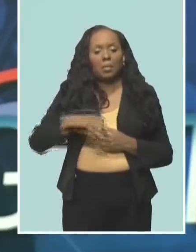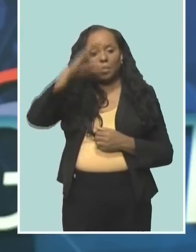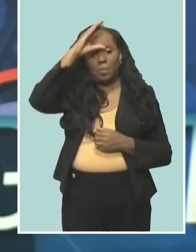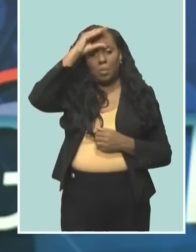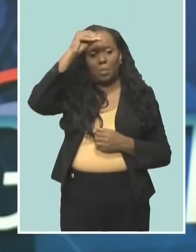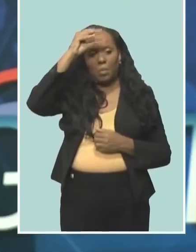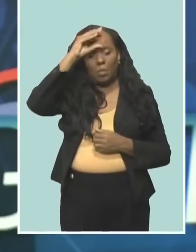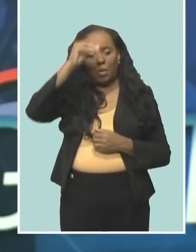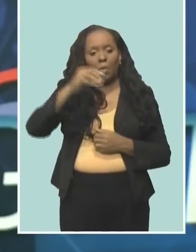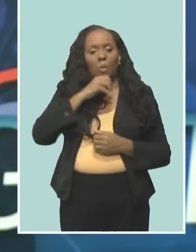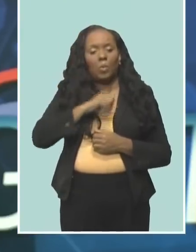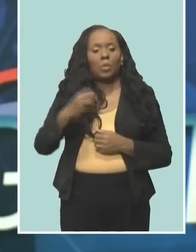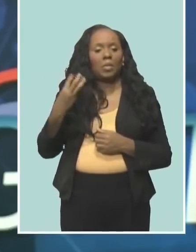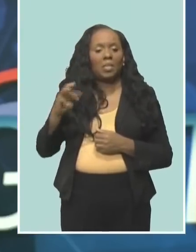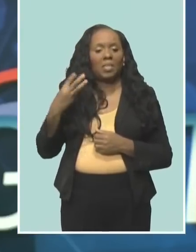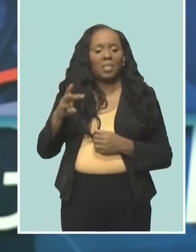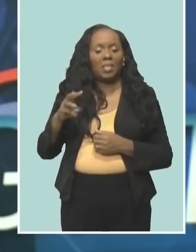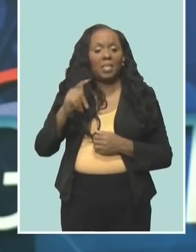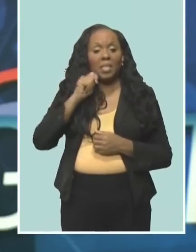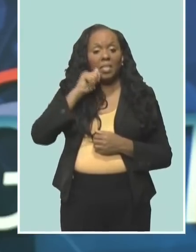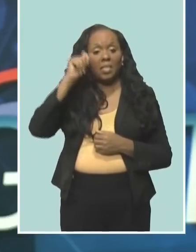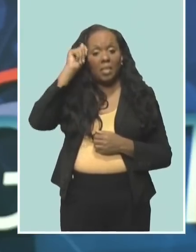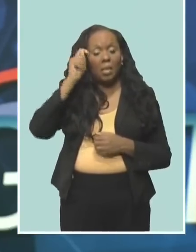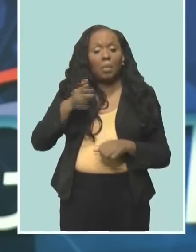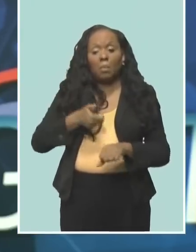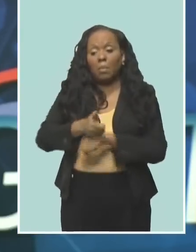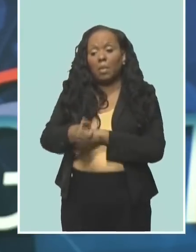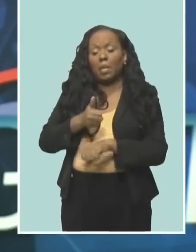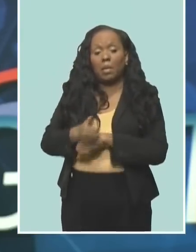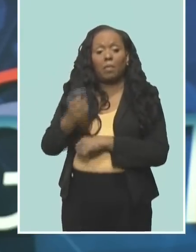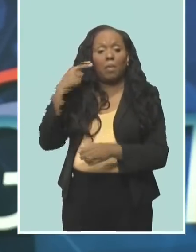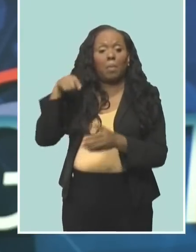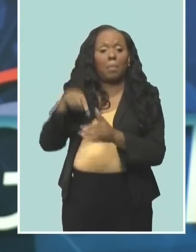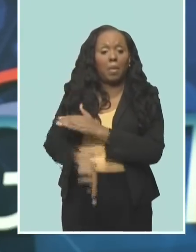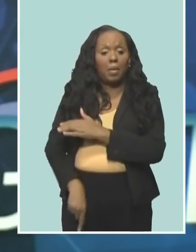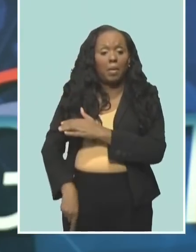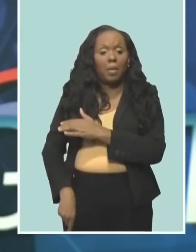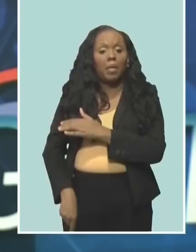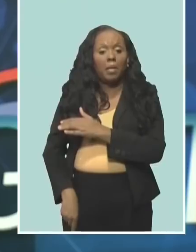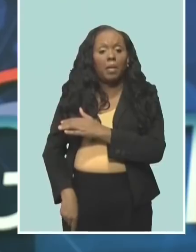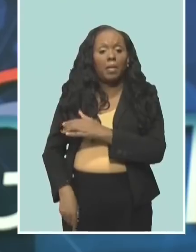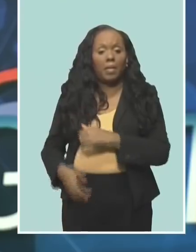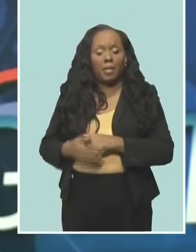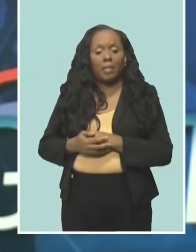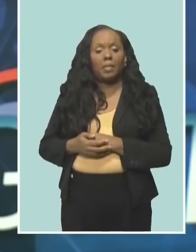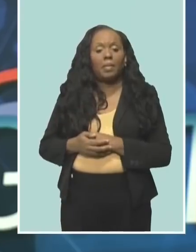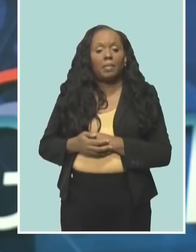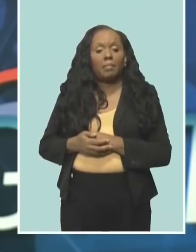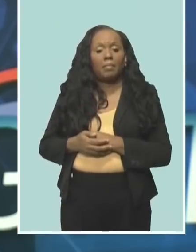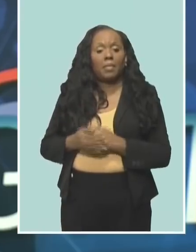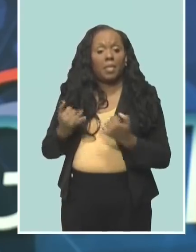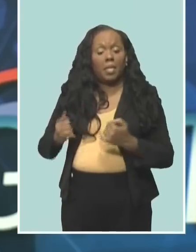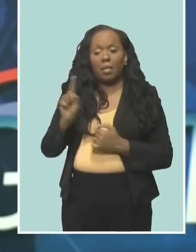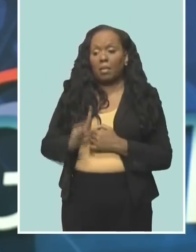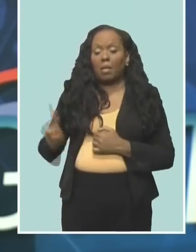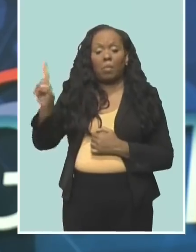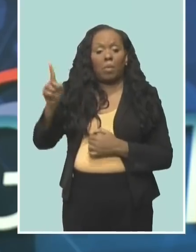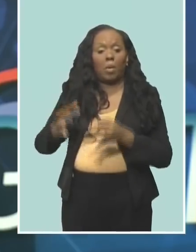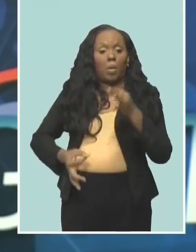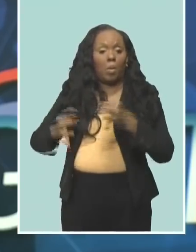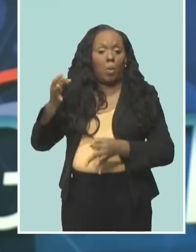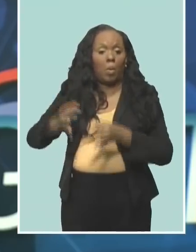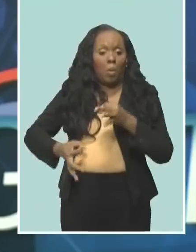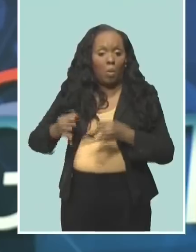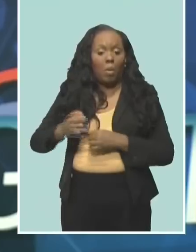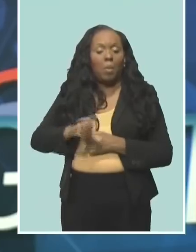16-year-old Pylands St. Michael teenager accused of murder has been remanded to Dodds Prison after appearing in the District A Traffic Court